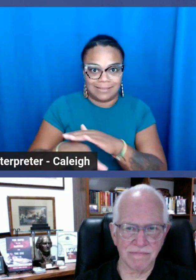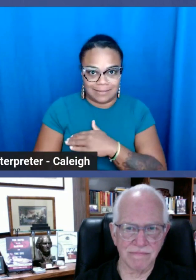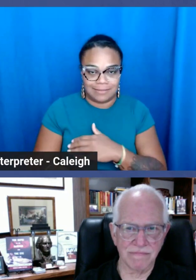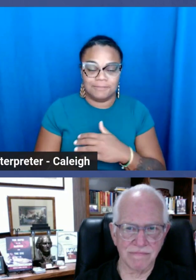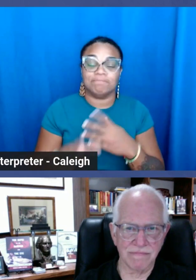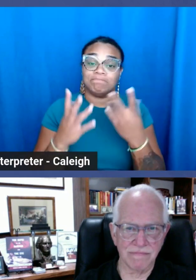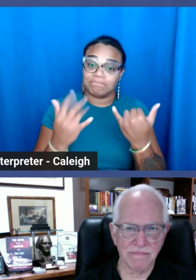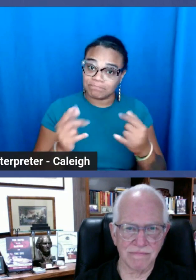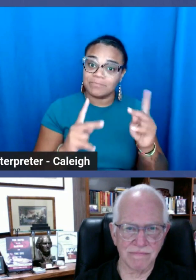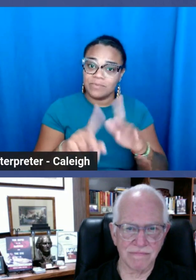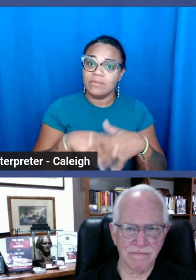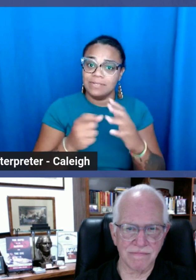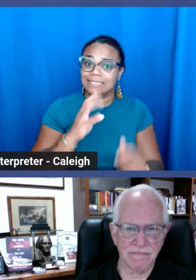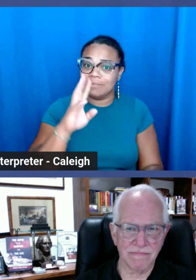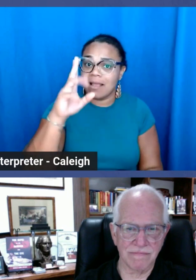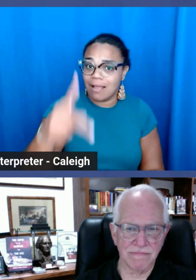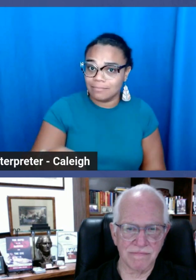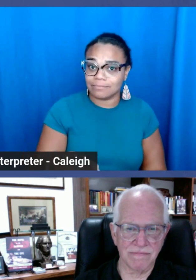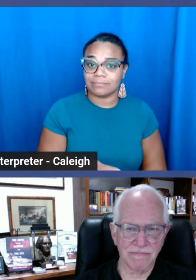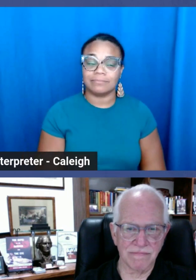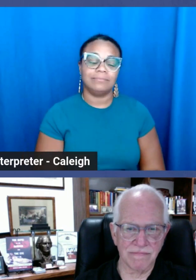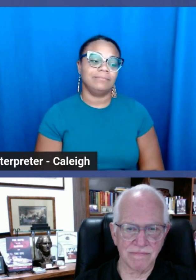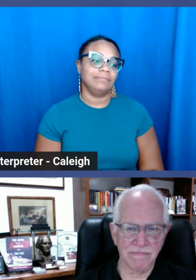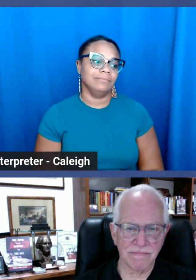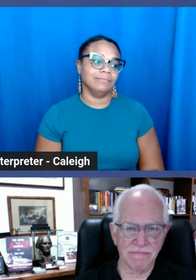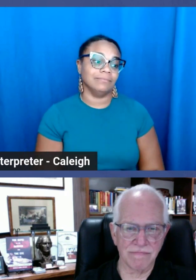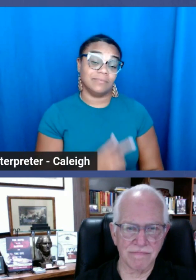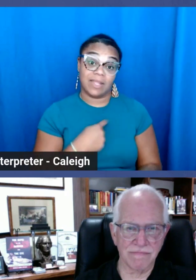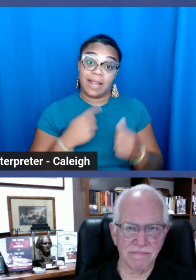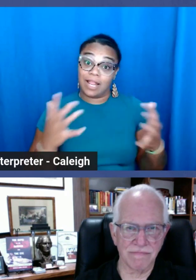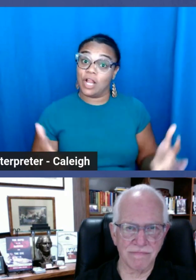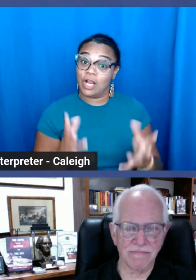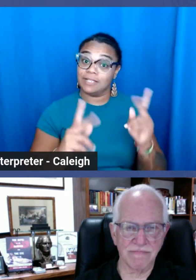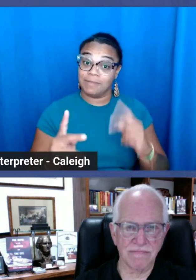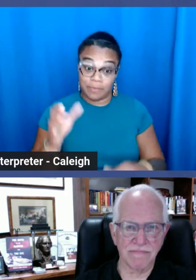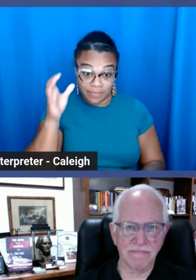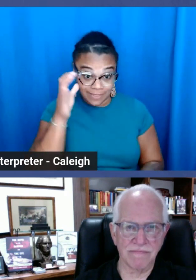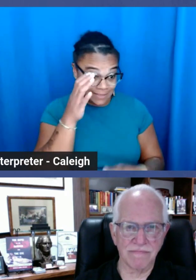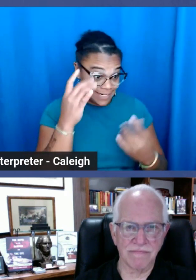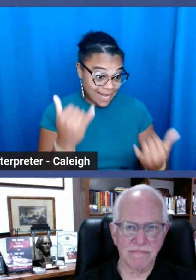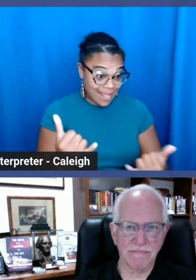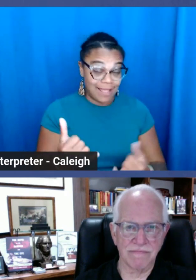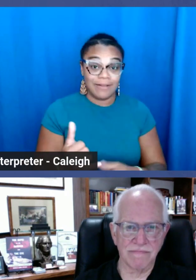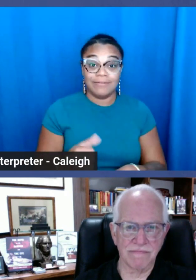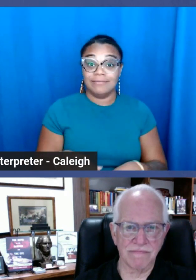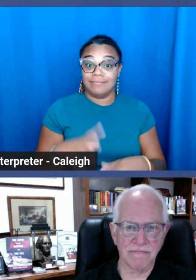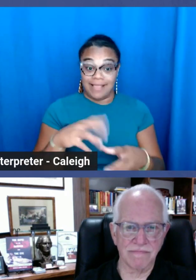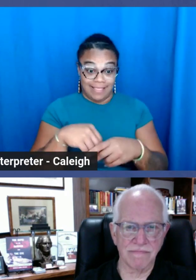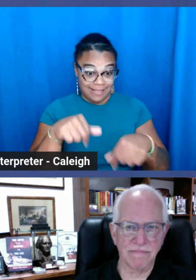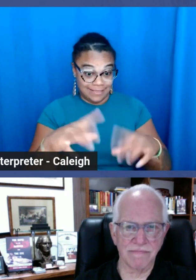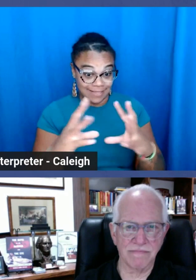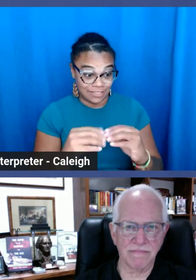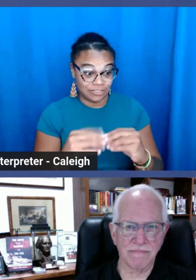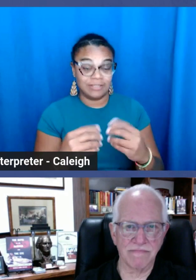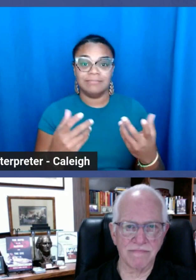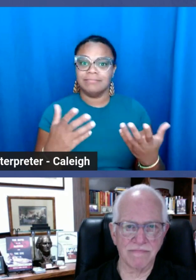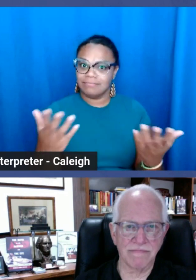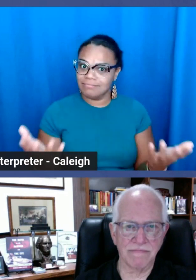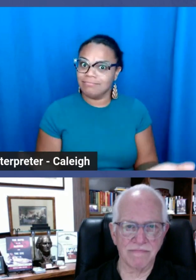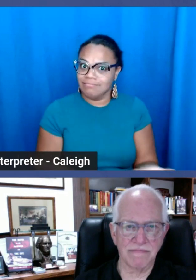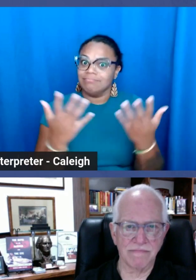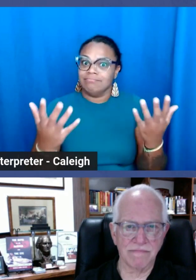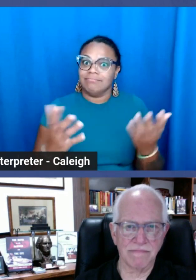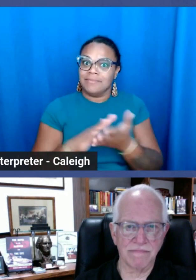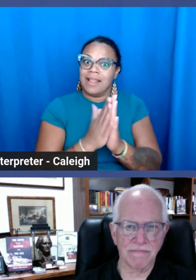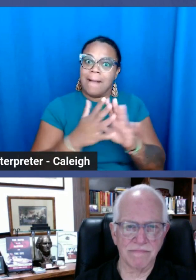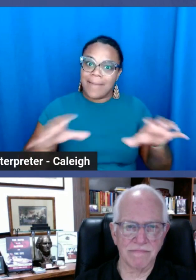encourage all people listening to this recording and this session to get informed, get active, vocalize how they feel